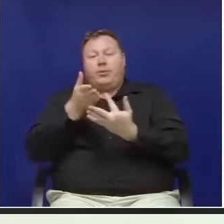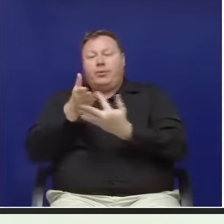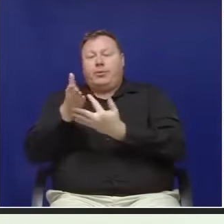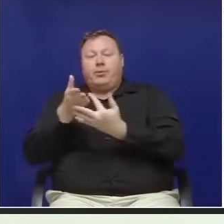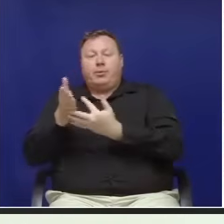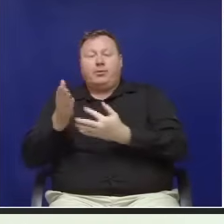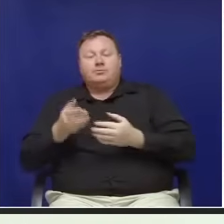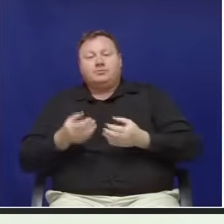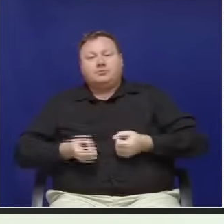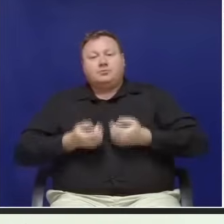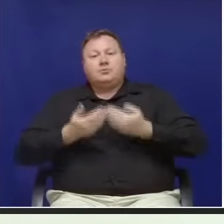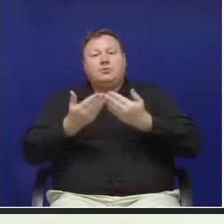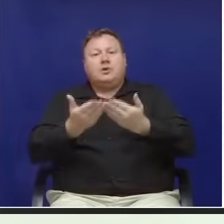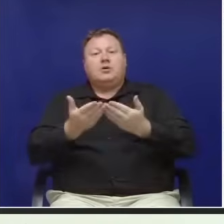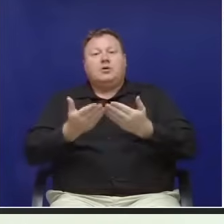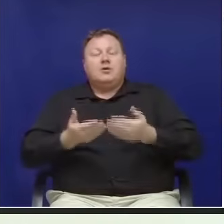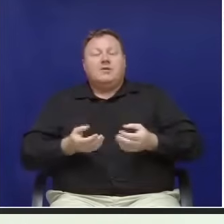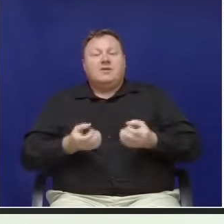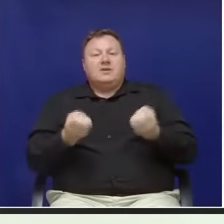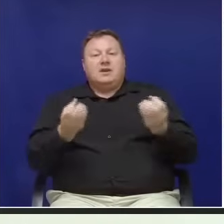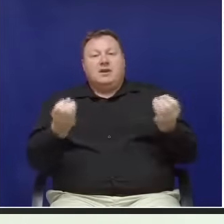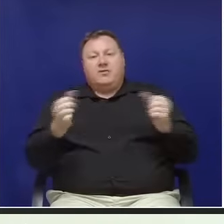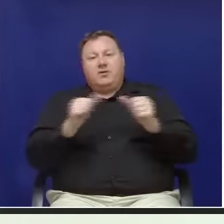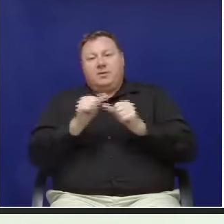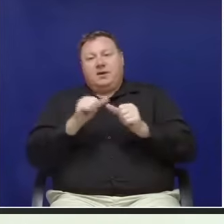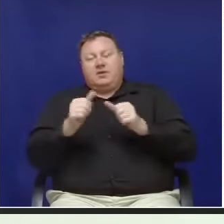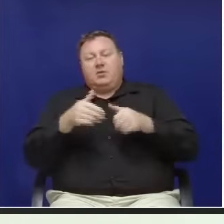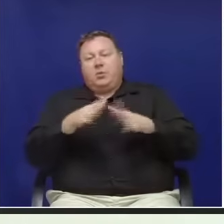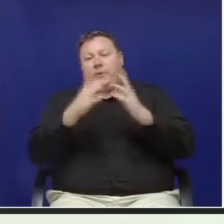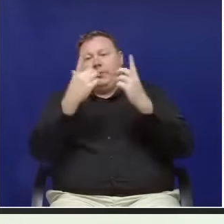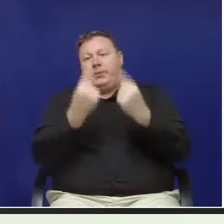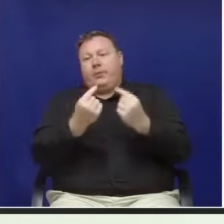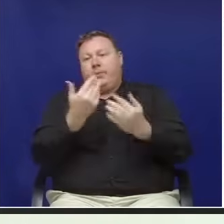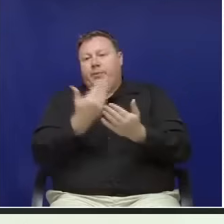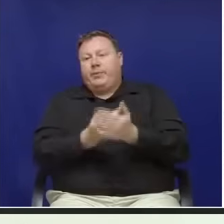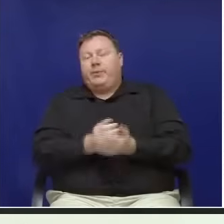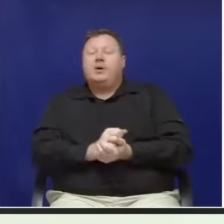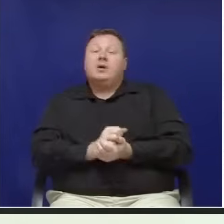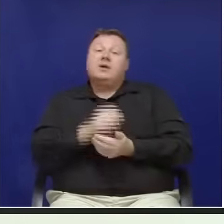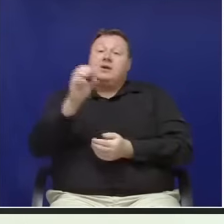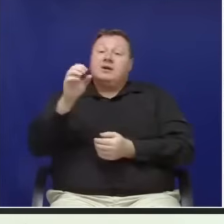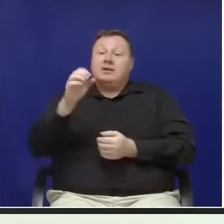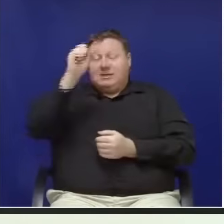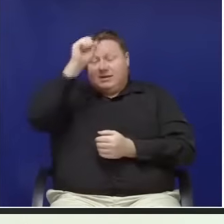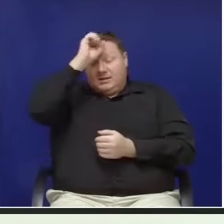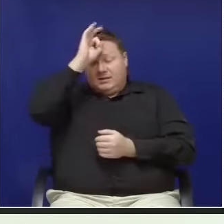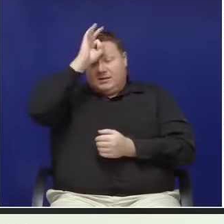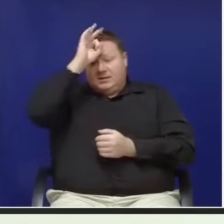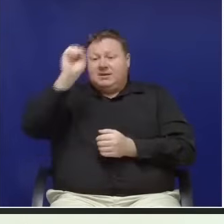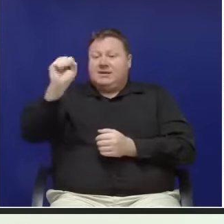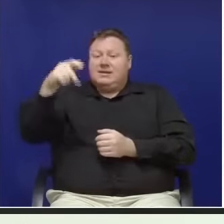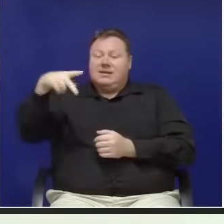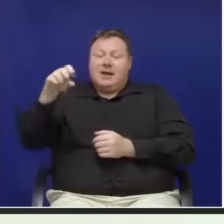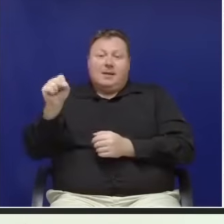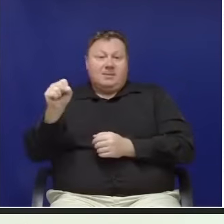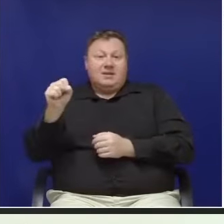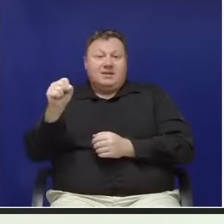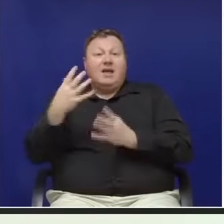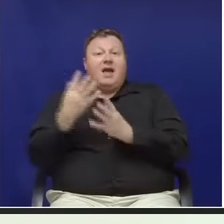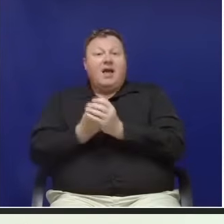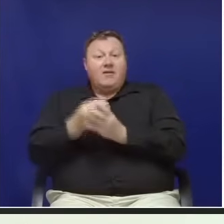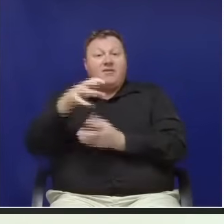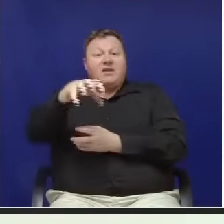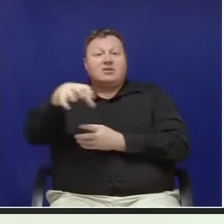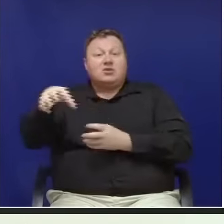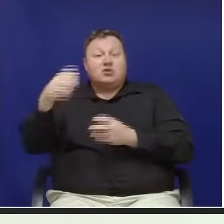service delivery. SAPS has the necessary capacity institutional knowledge and experience to